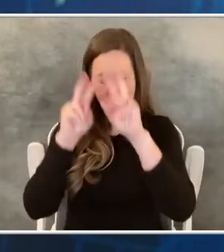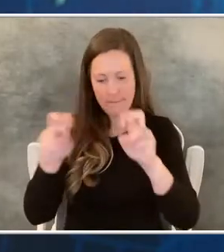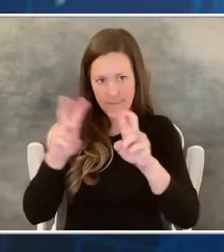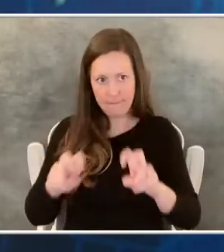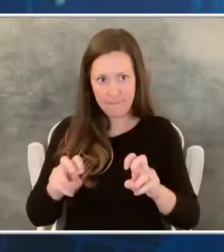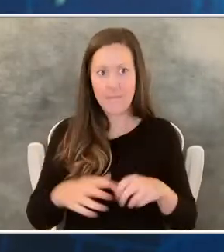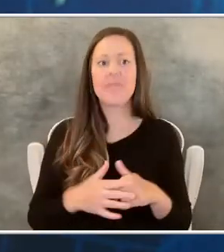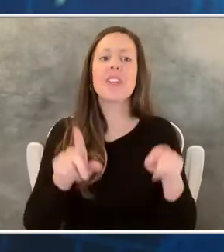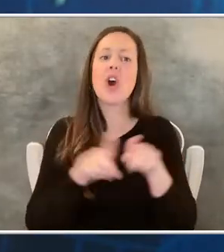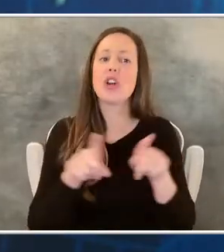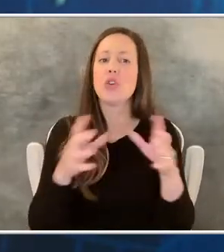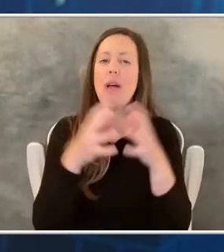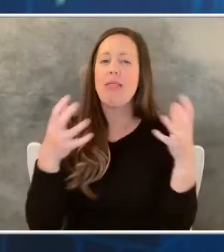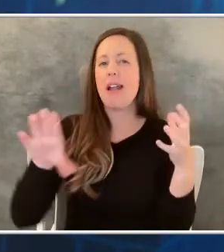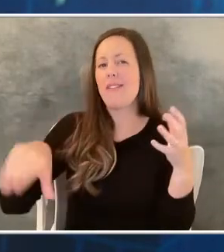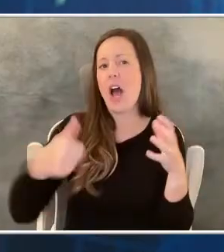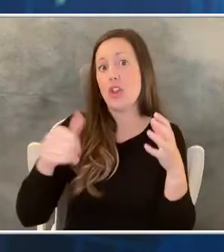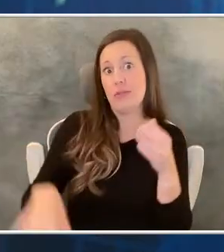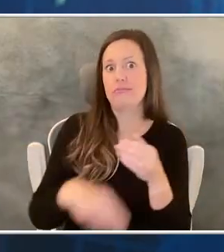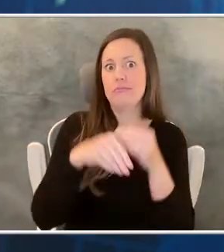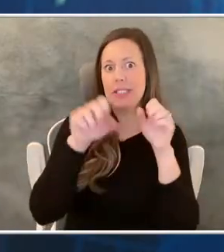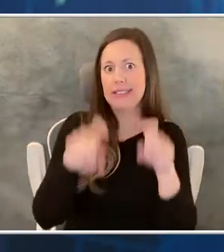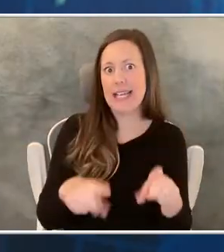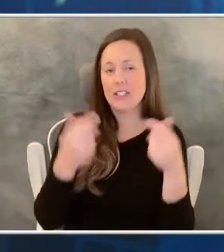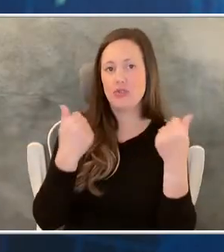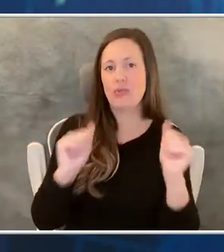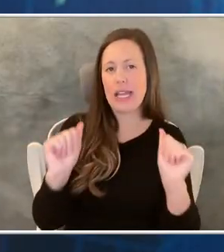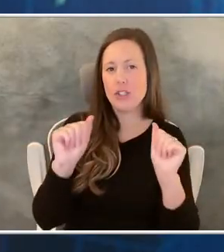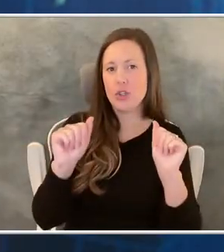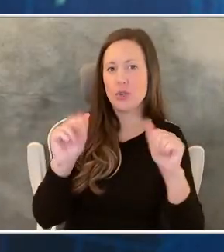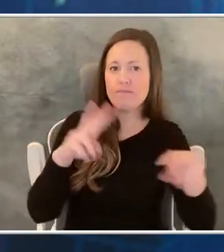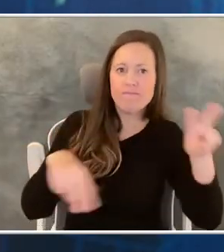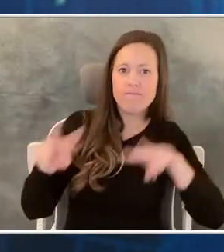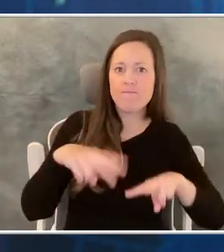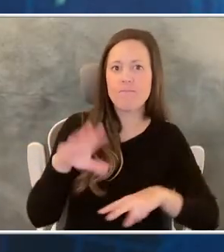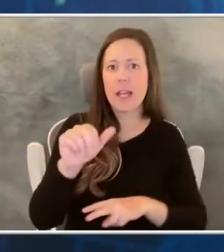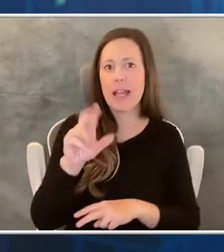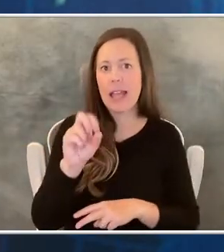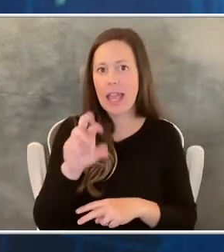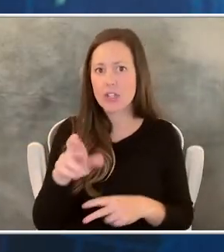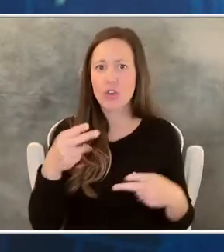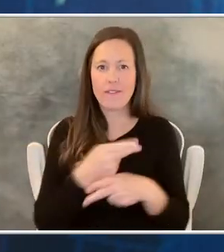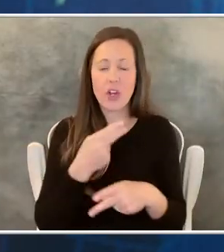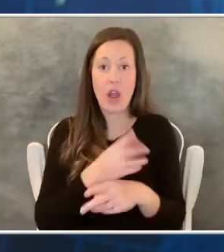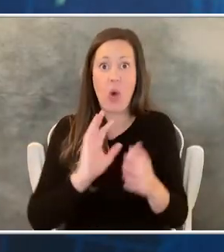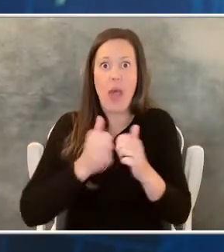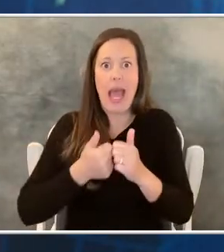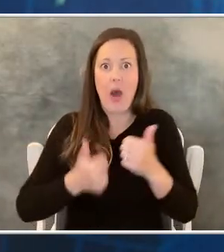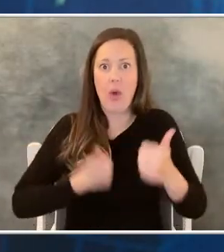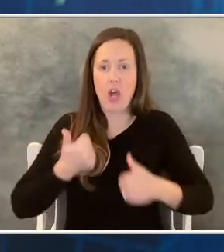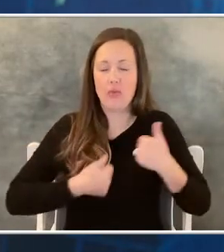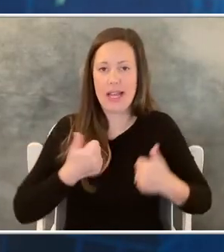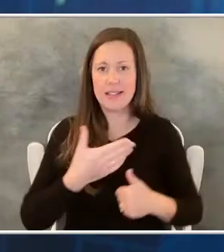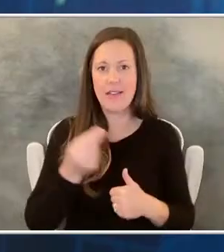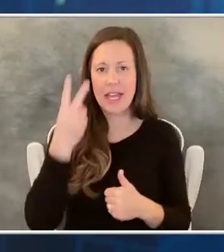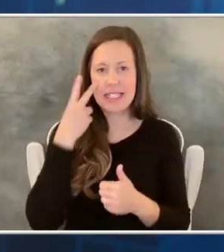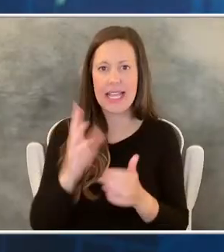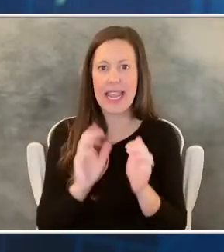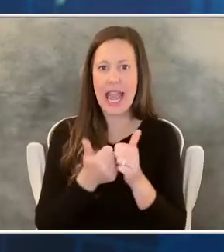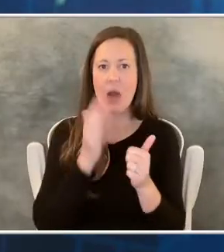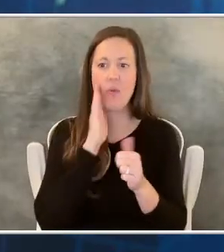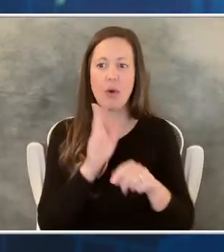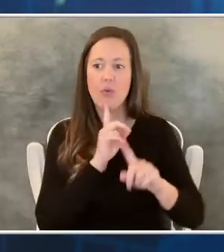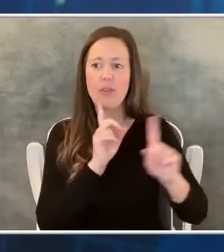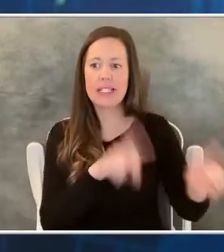tests to look at the cancer to see how aggressive it is, how it is going to respond to